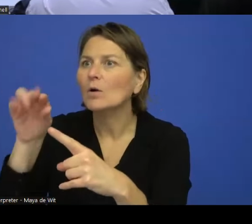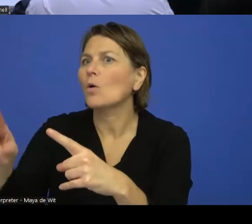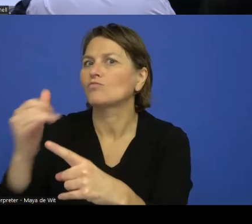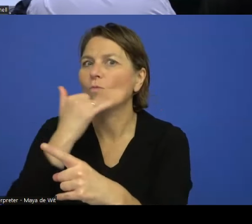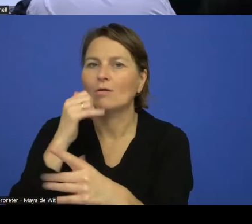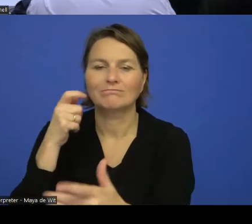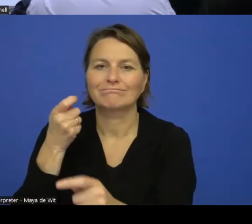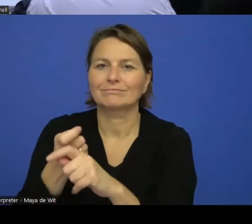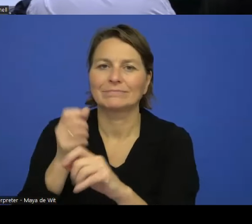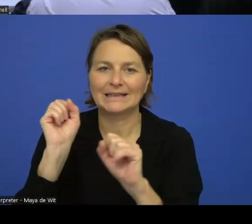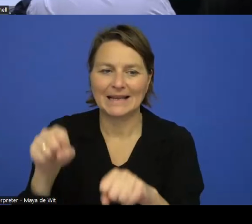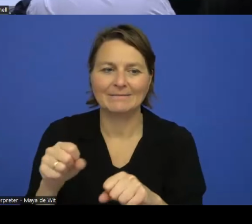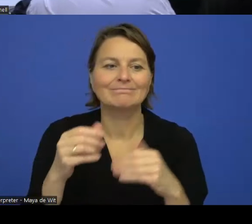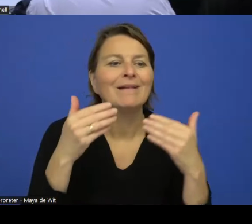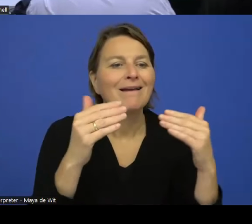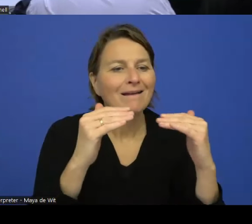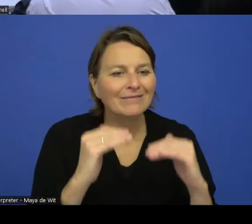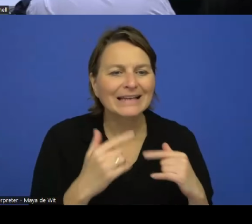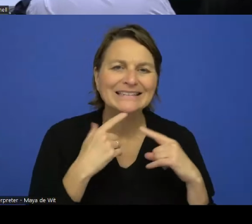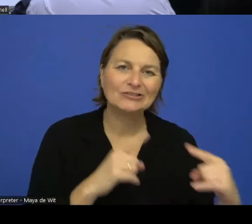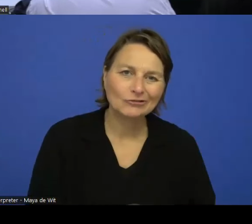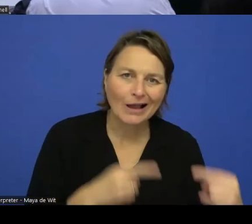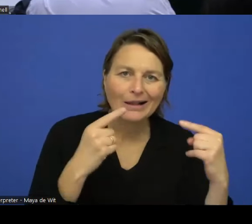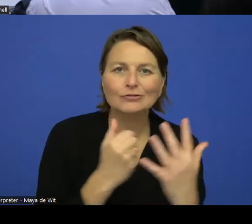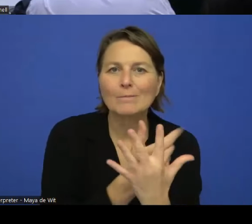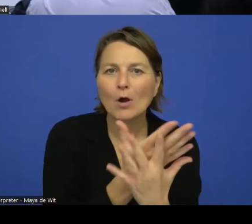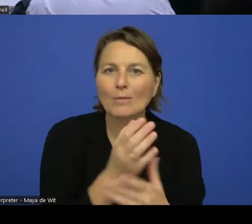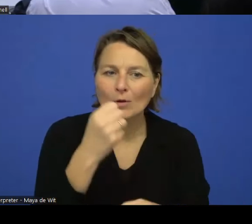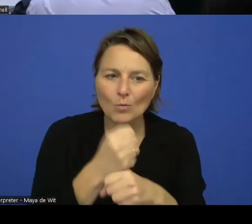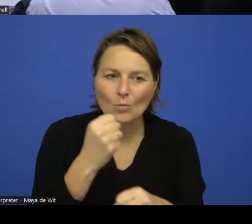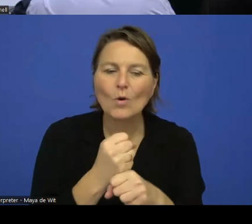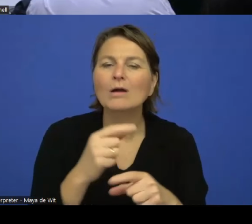bit about the future and my hopes for the Include Centre.